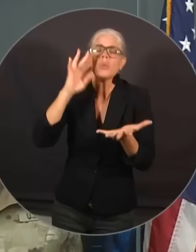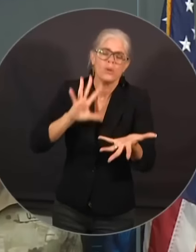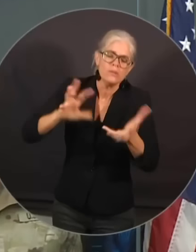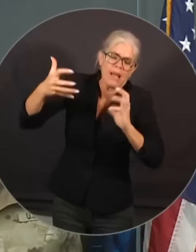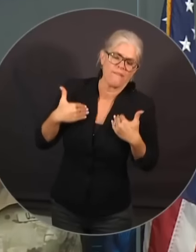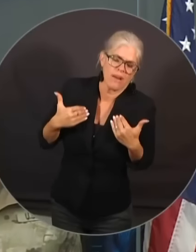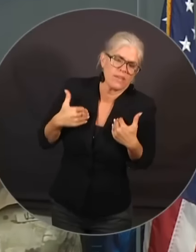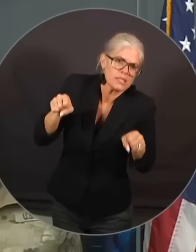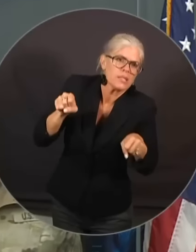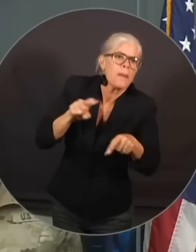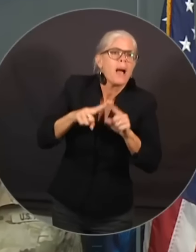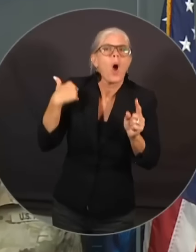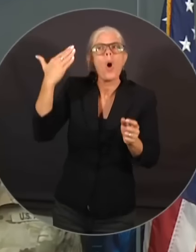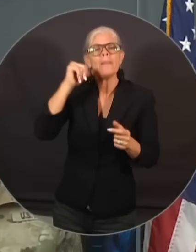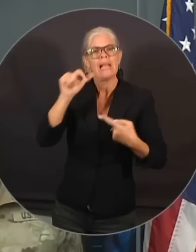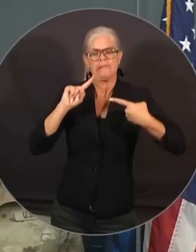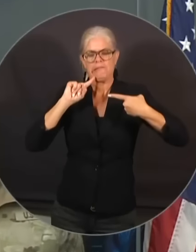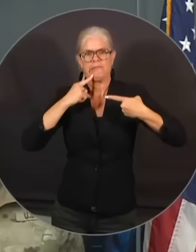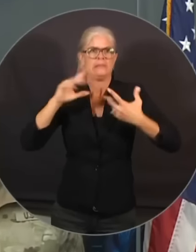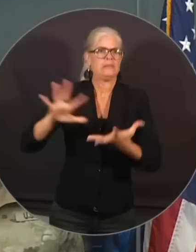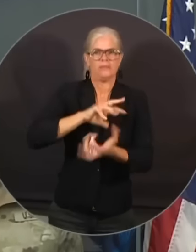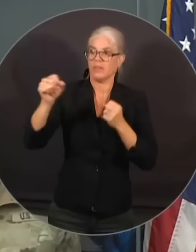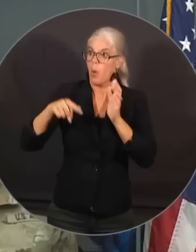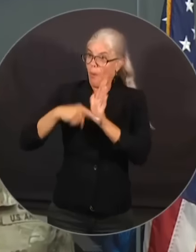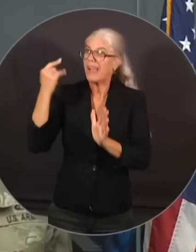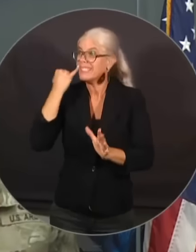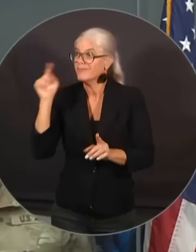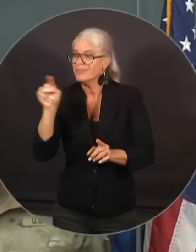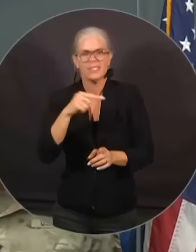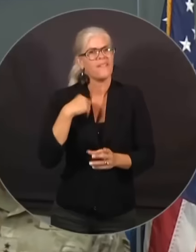think we'll all be on top of it. All right, thank you.